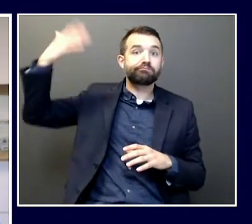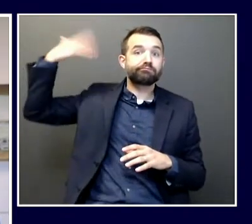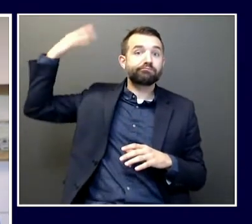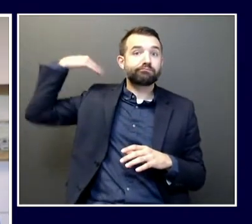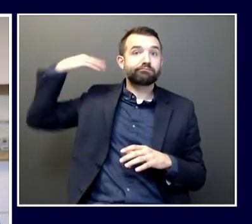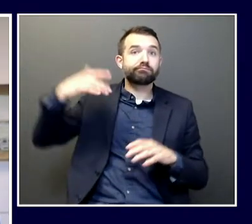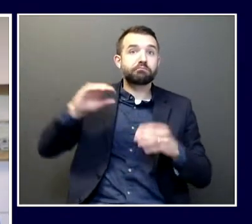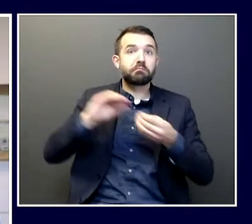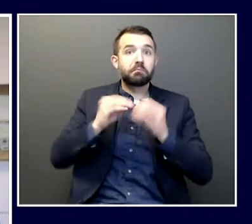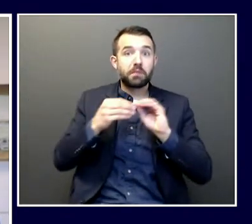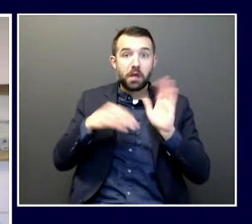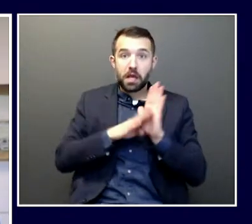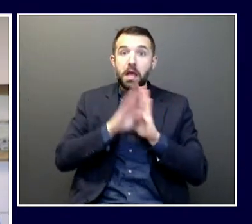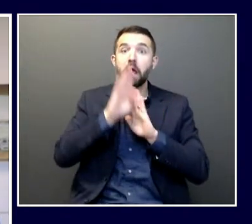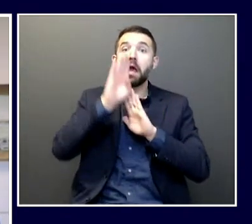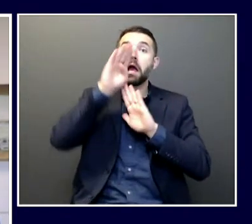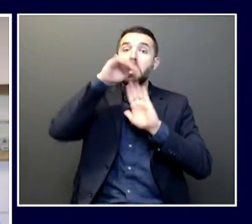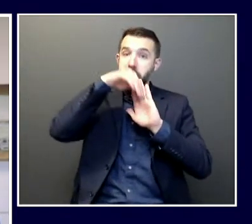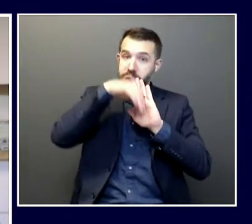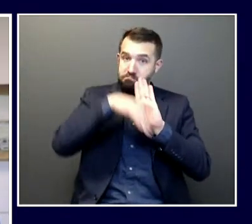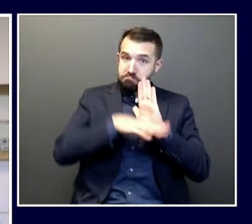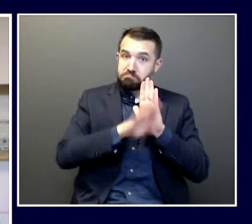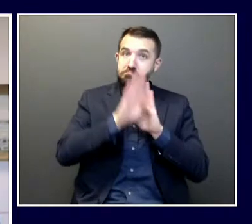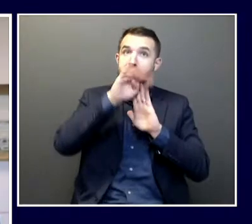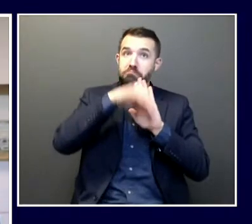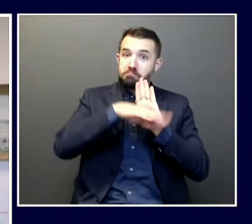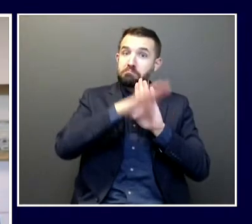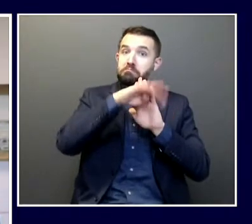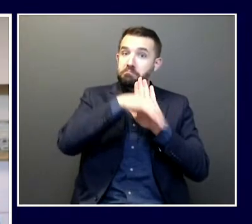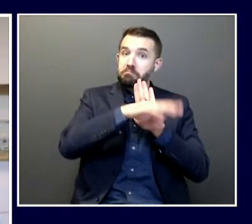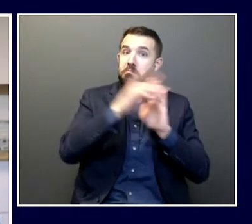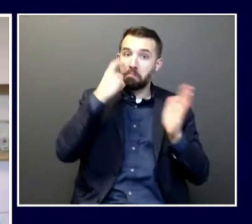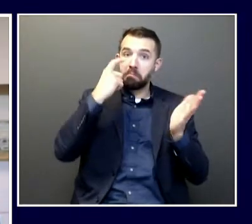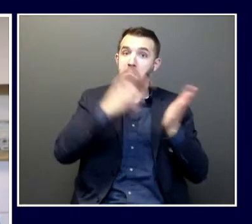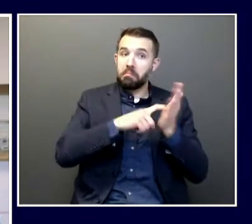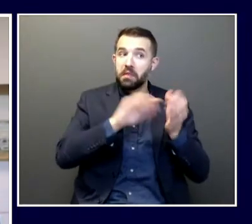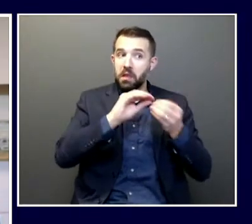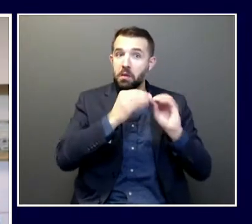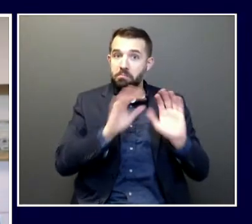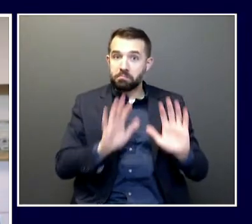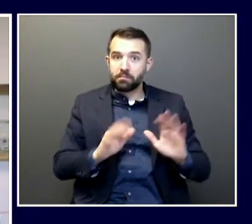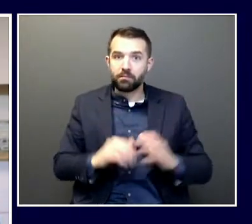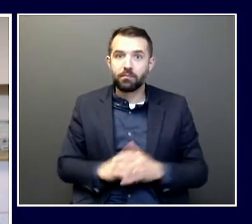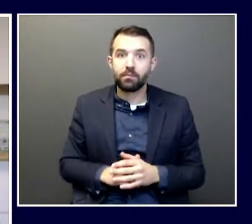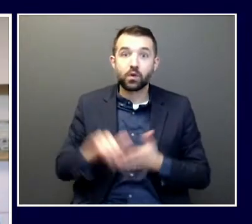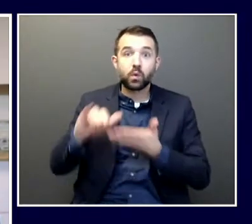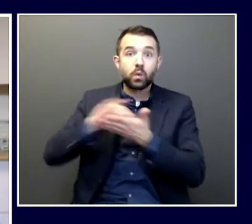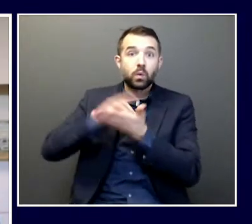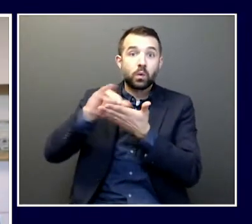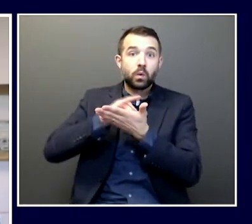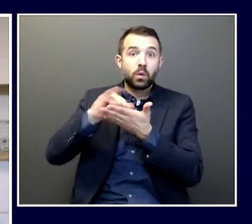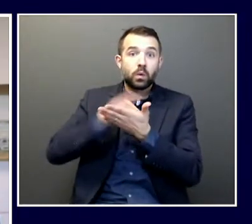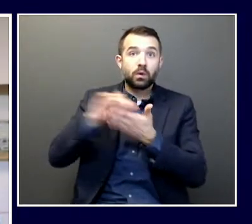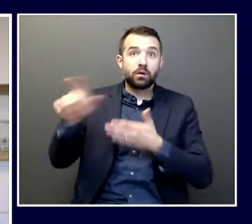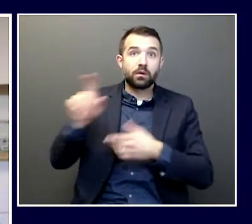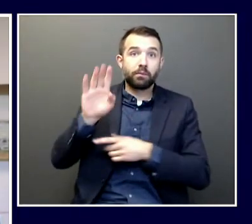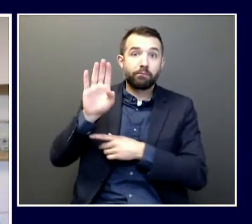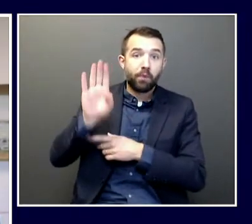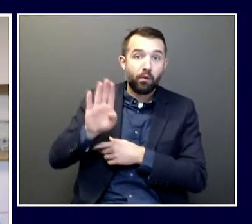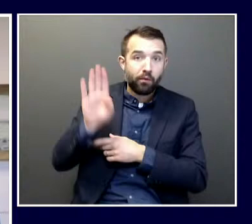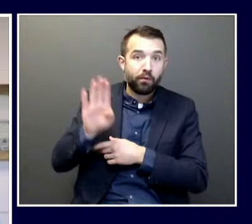parts of the country, like New York and Boston, and even elsewhere in New England, like in Connecticut and Rhode